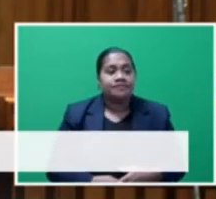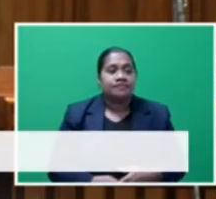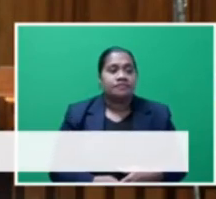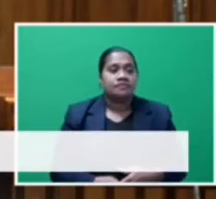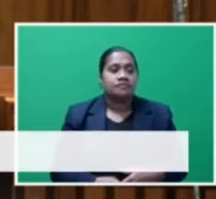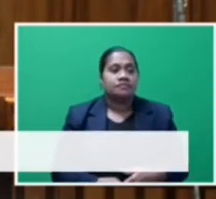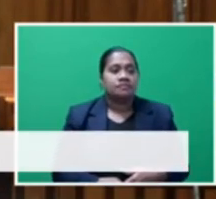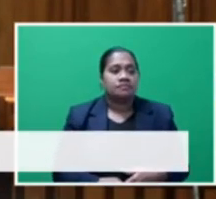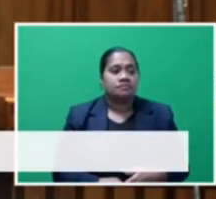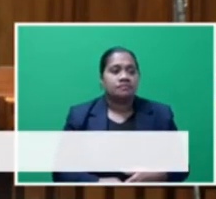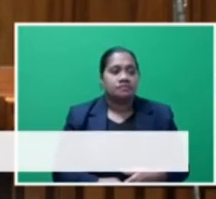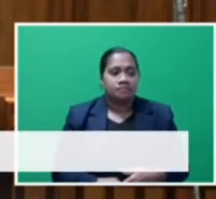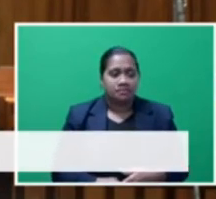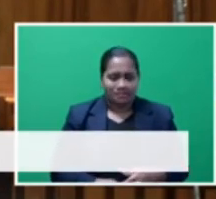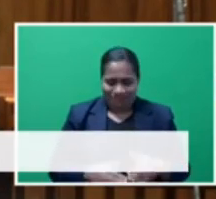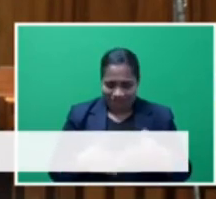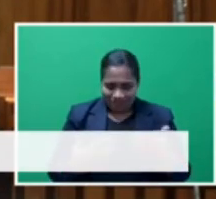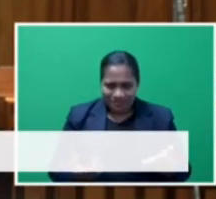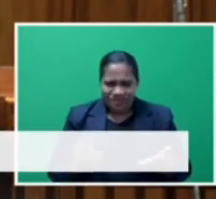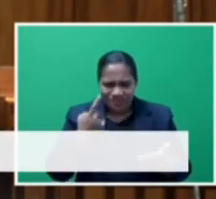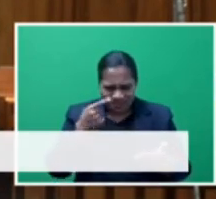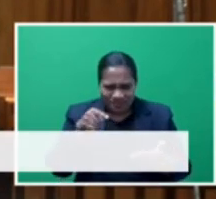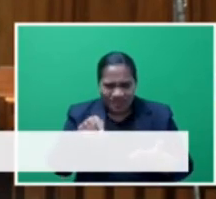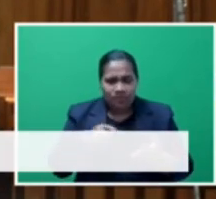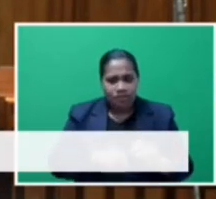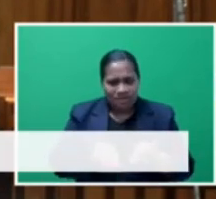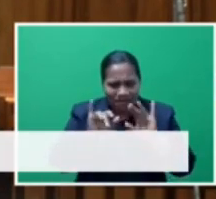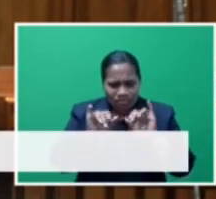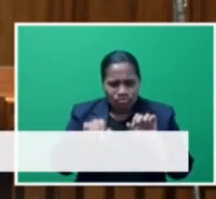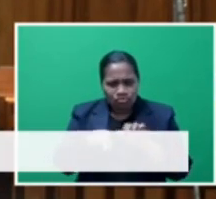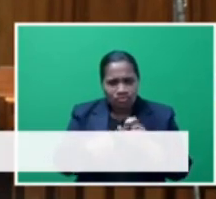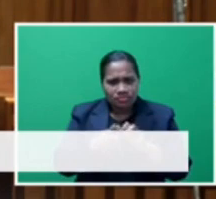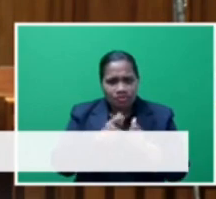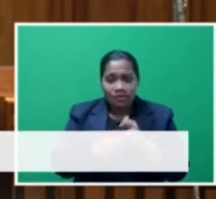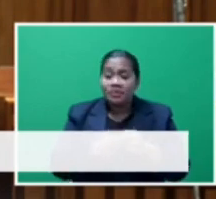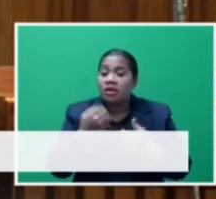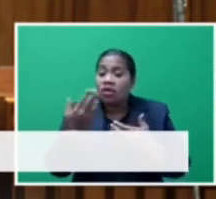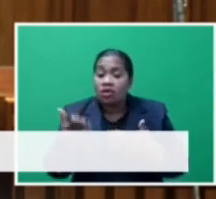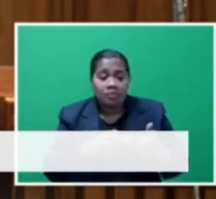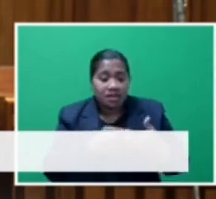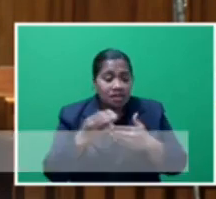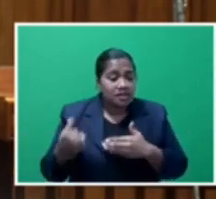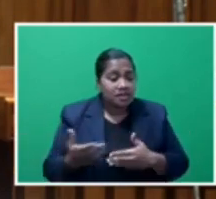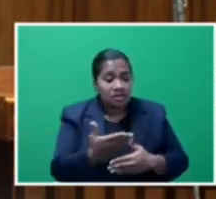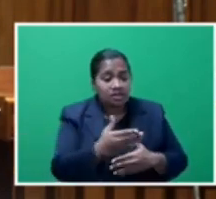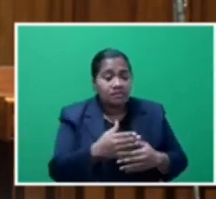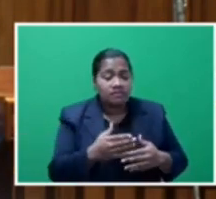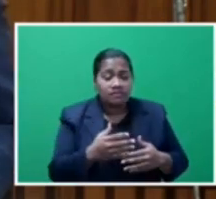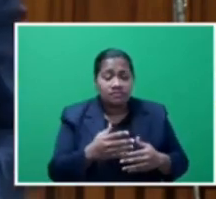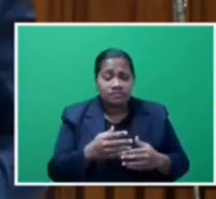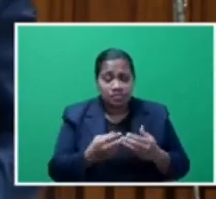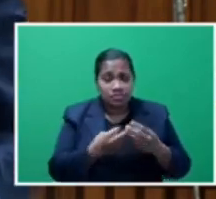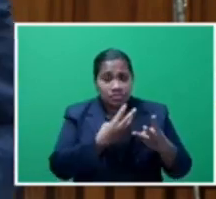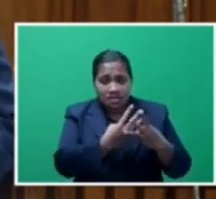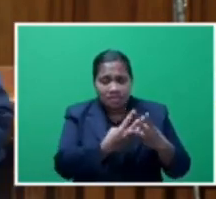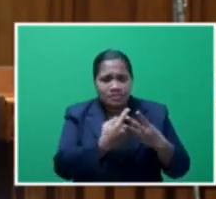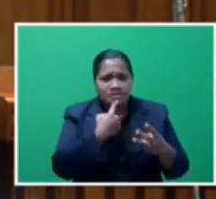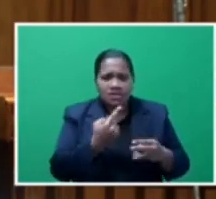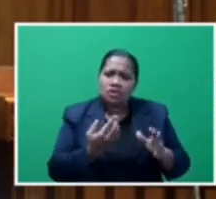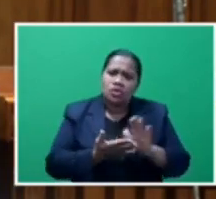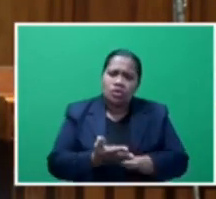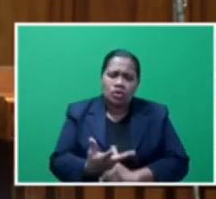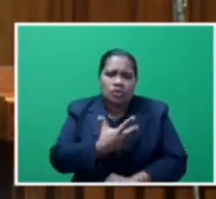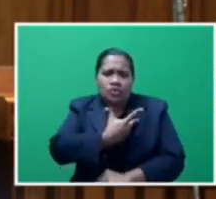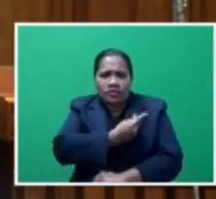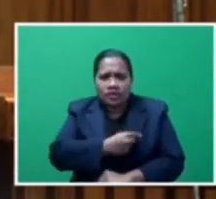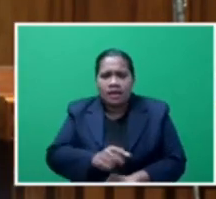panacea to these issues, to these problems. Honorable leader of Sodelpa has said, go and get vaccinated. But his very member sitting